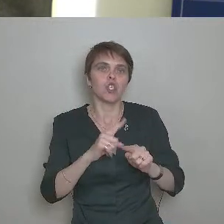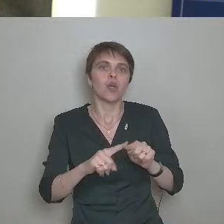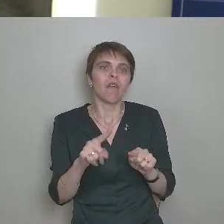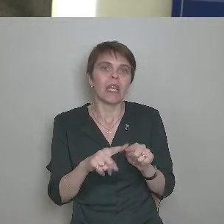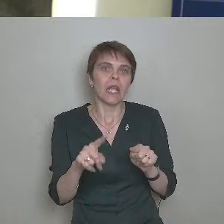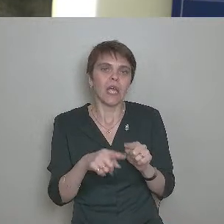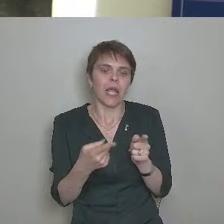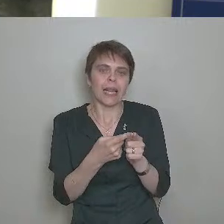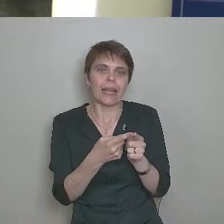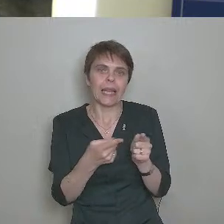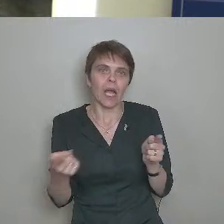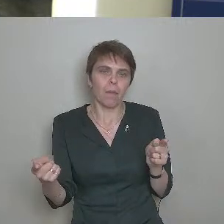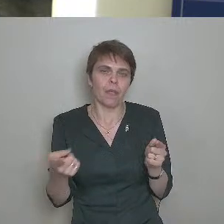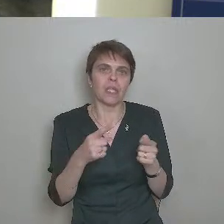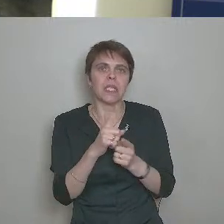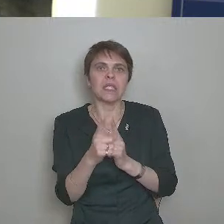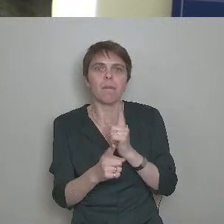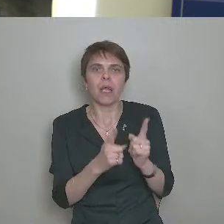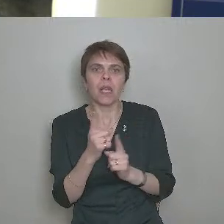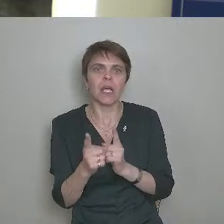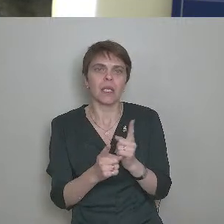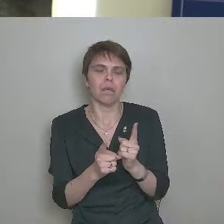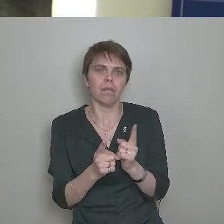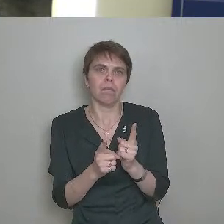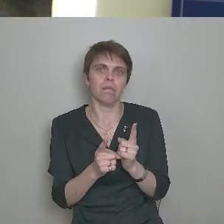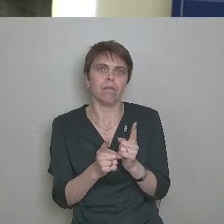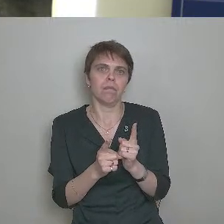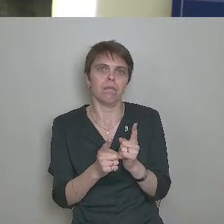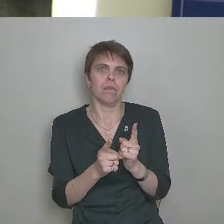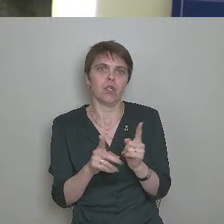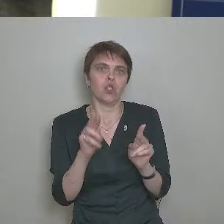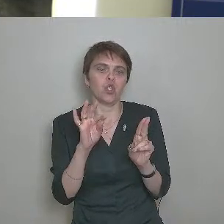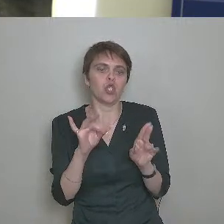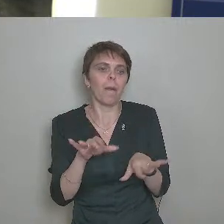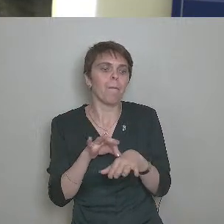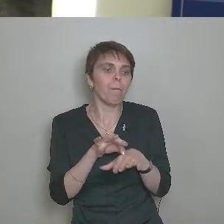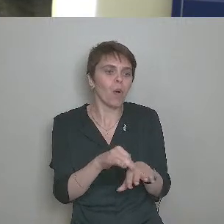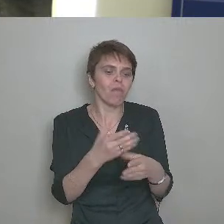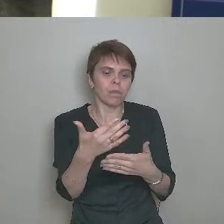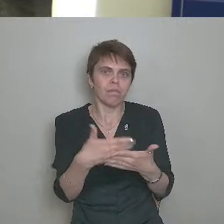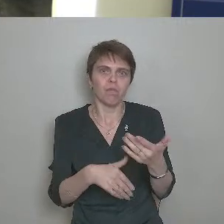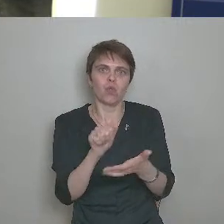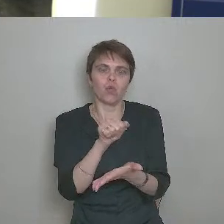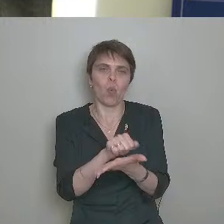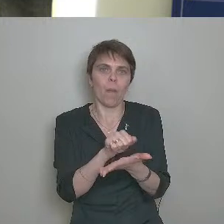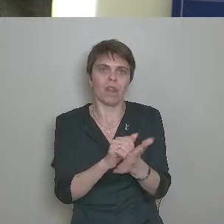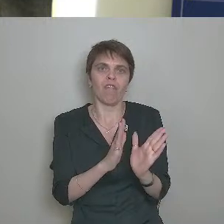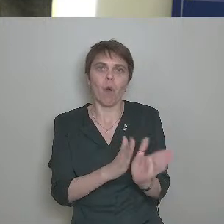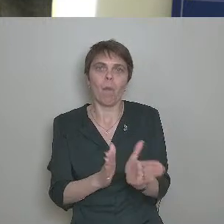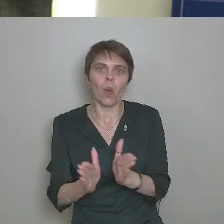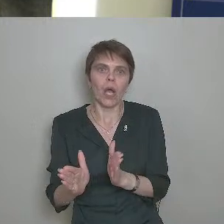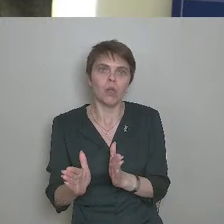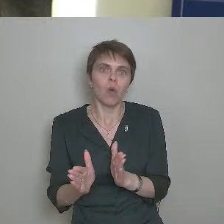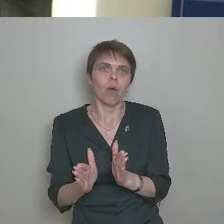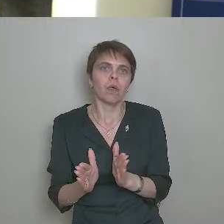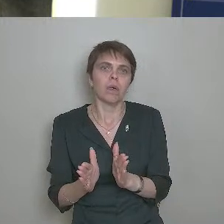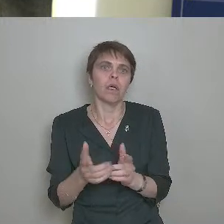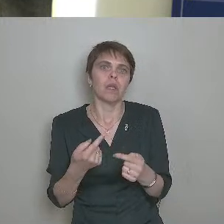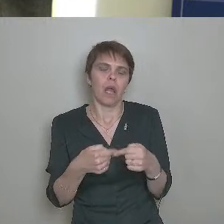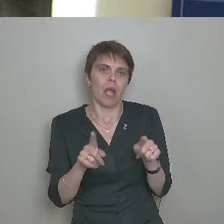be impossible to quickly change the lists or amend the lists. Or that's